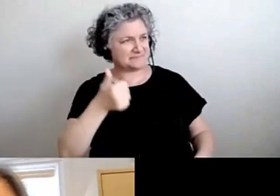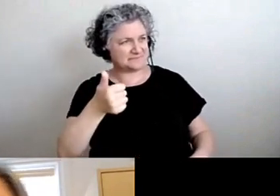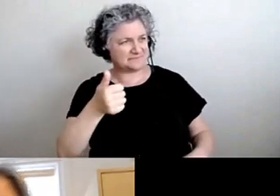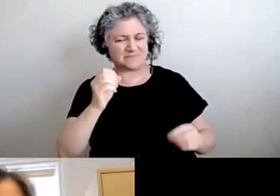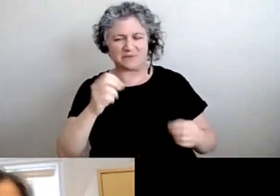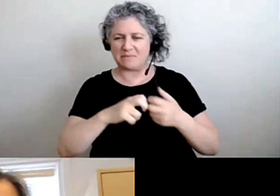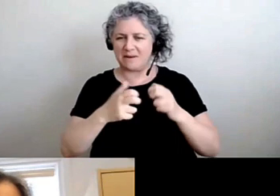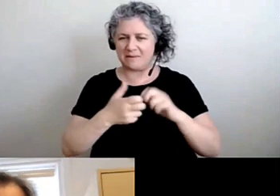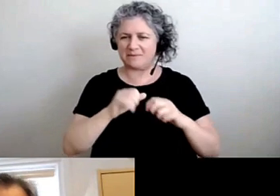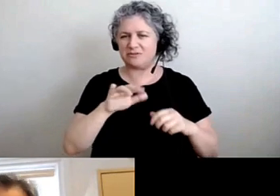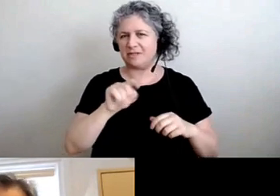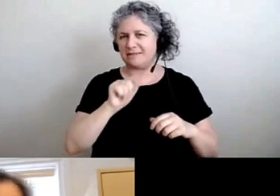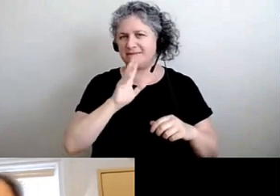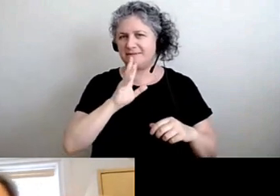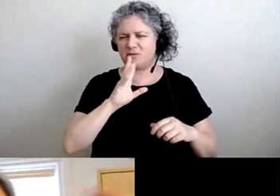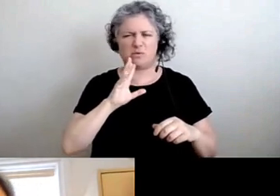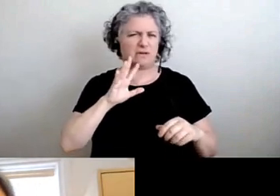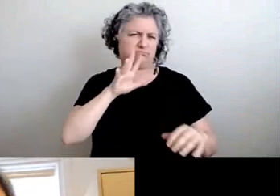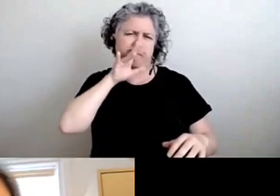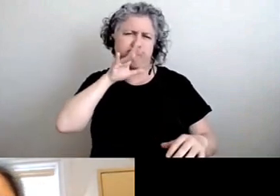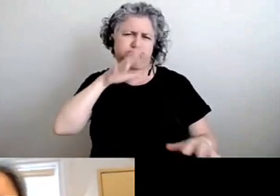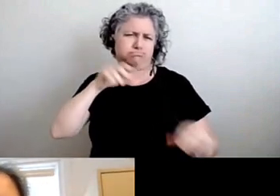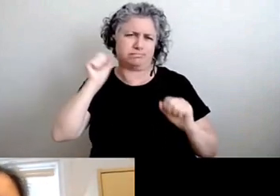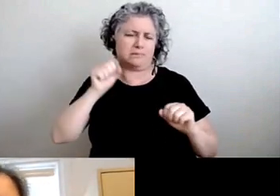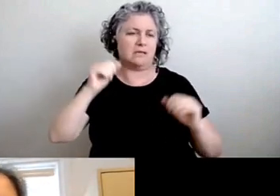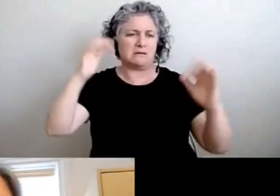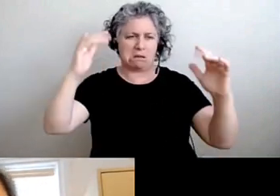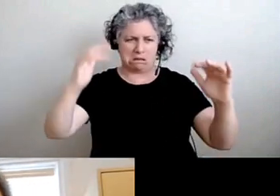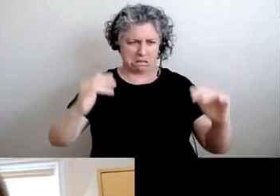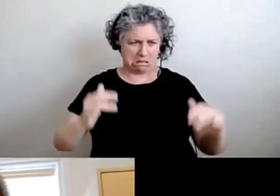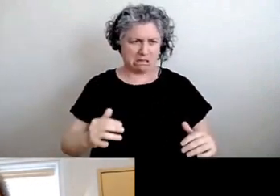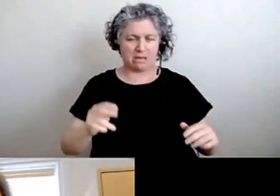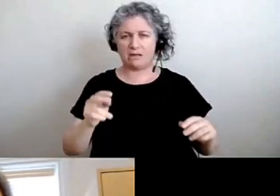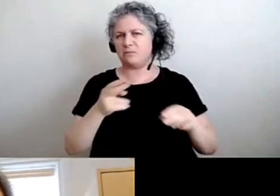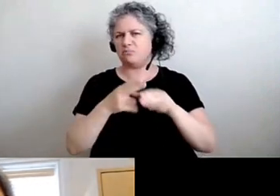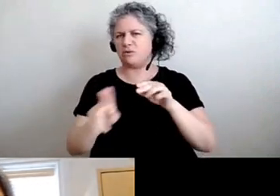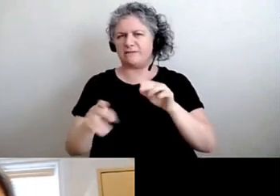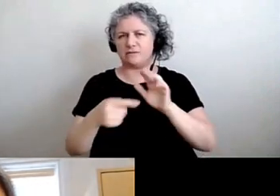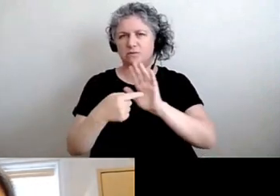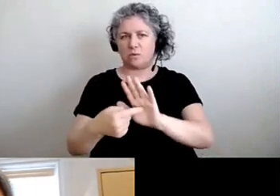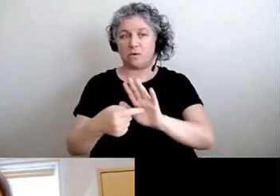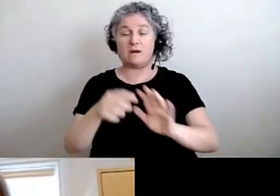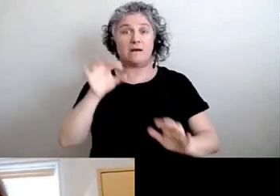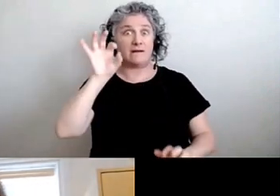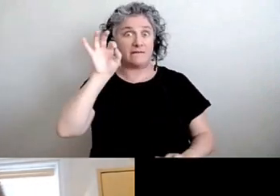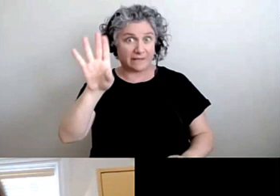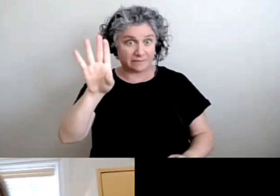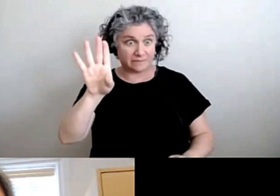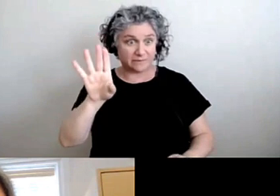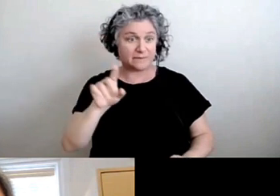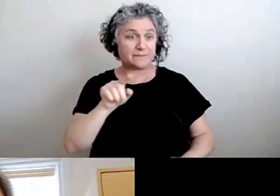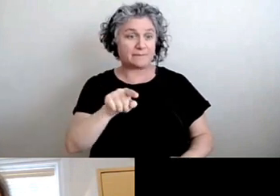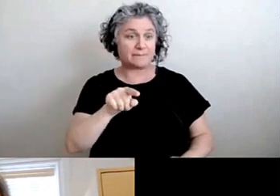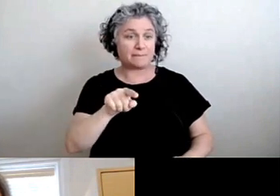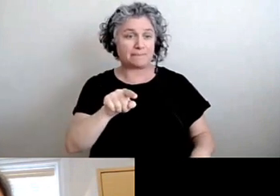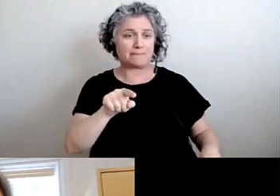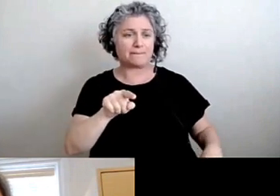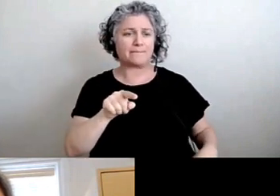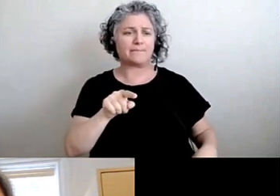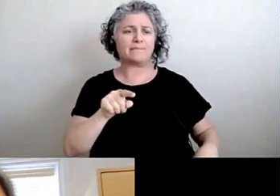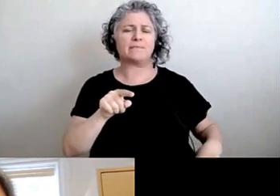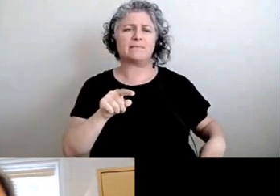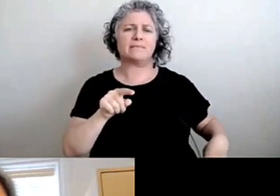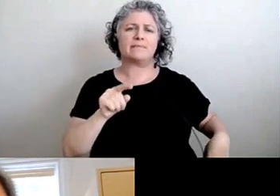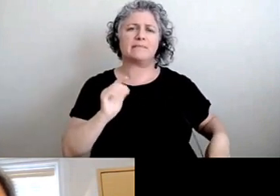I'll fly past this other stuff, but I'll look at it briefly. So in Facebook, this is just in terms